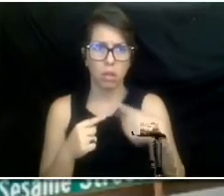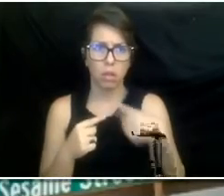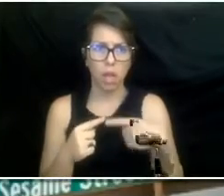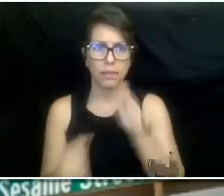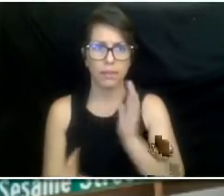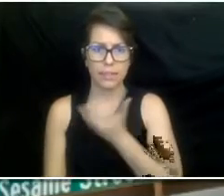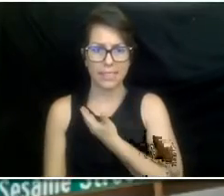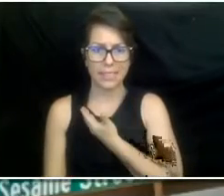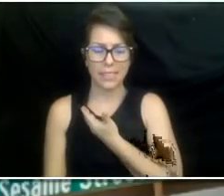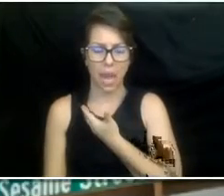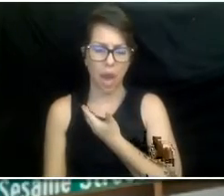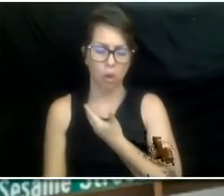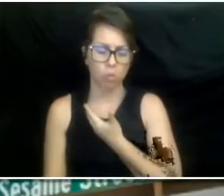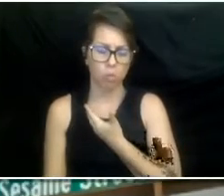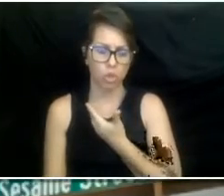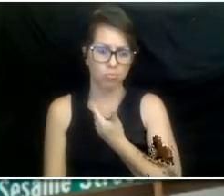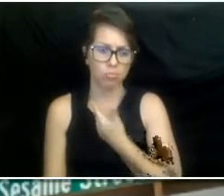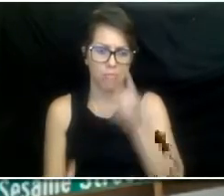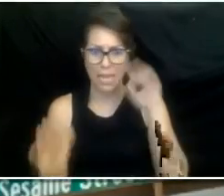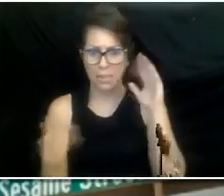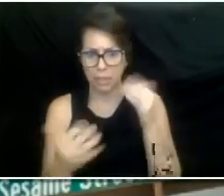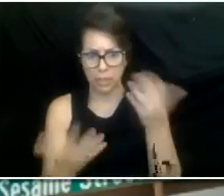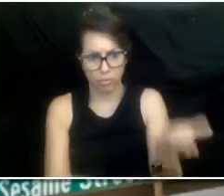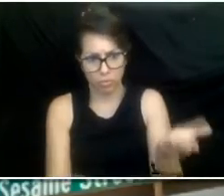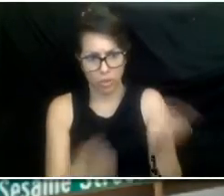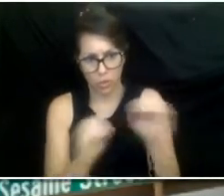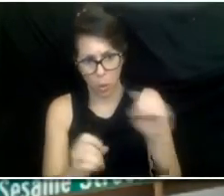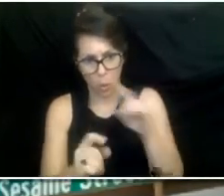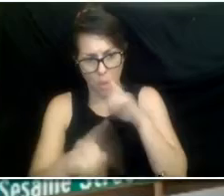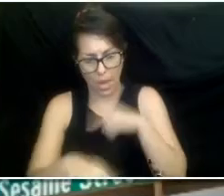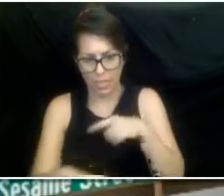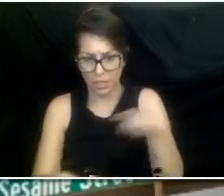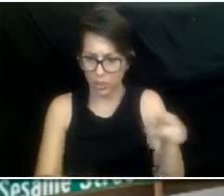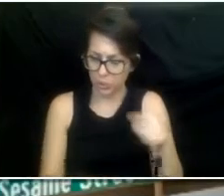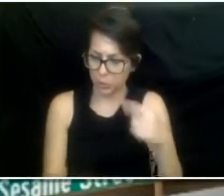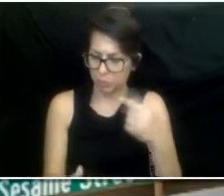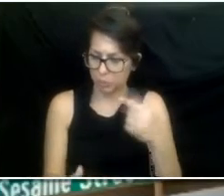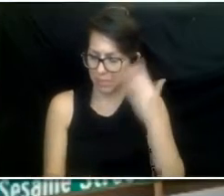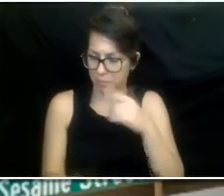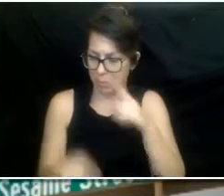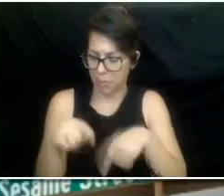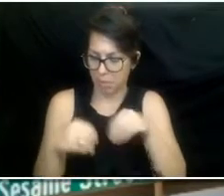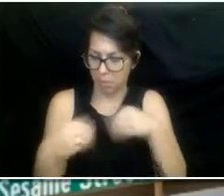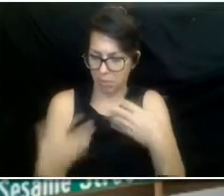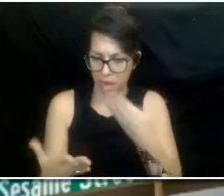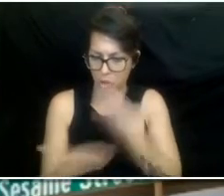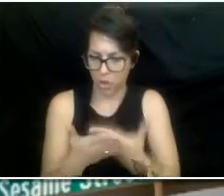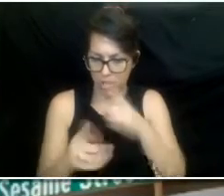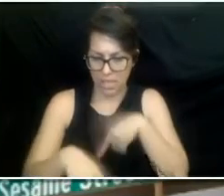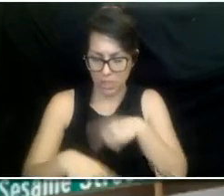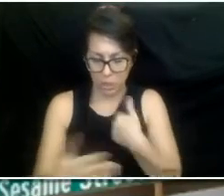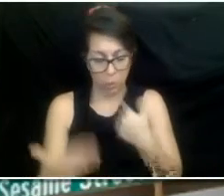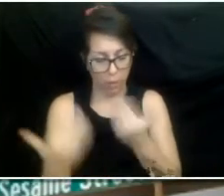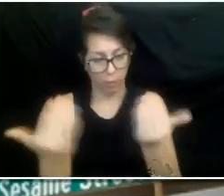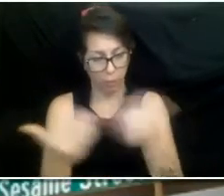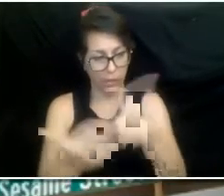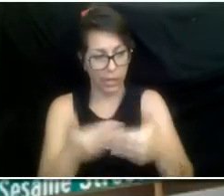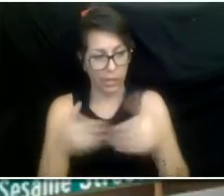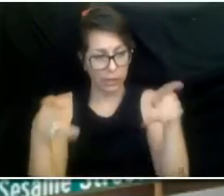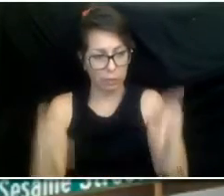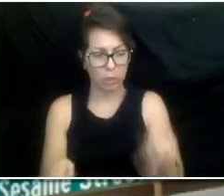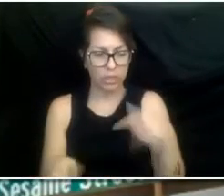council member combo chair uh Majority Leader kumbo we've also been joined by um council members Kaos